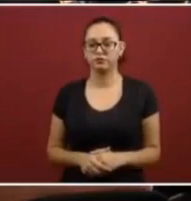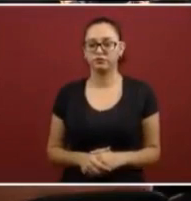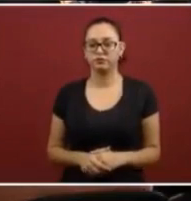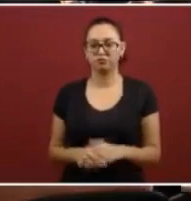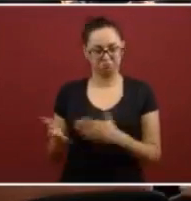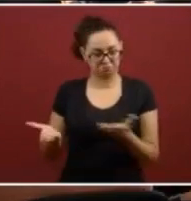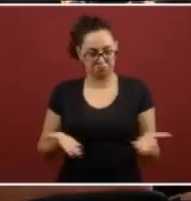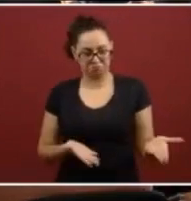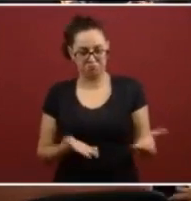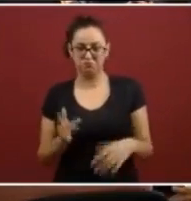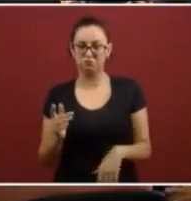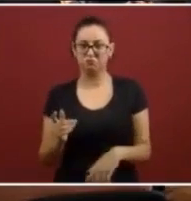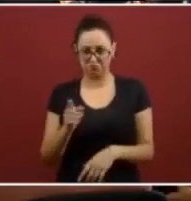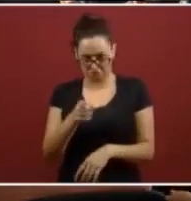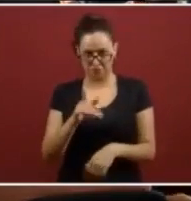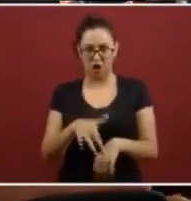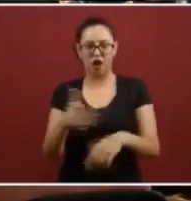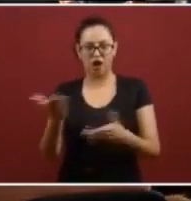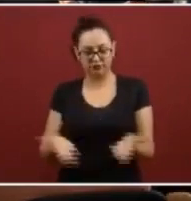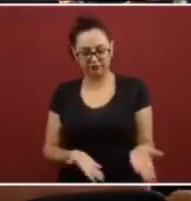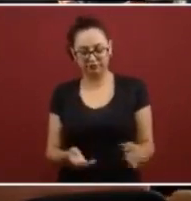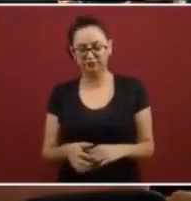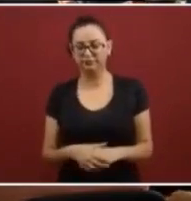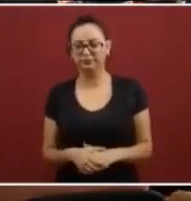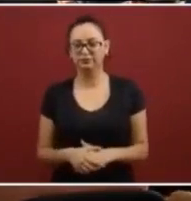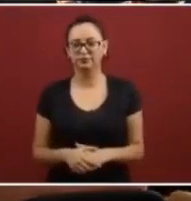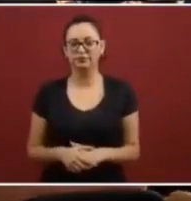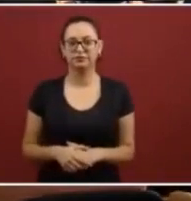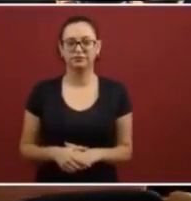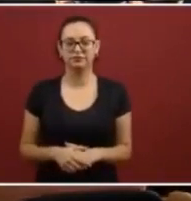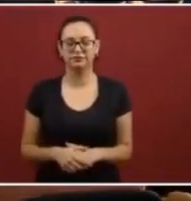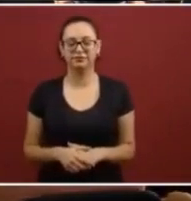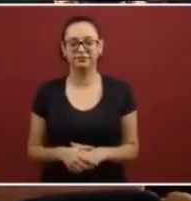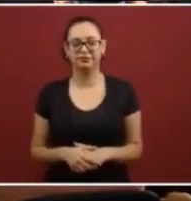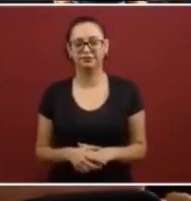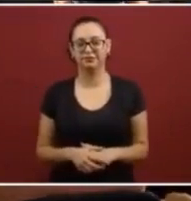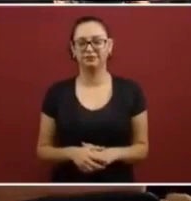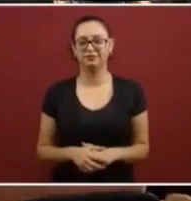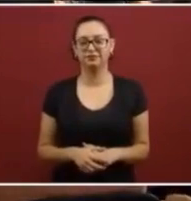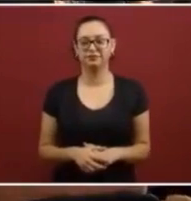displaying it. ¿Te toca exponer? So now he's going to have him speak.